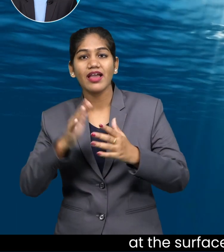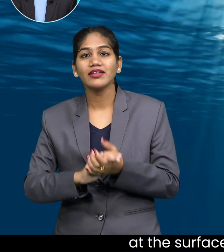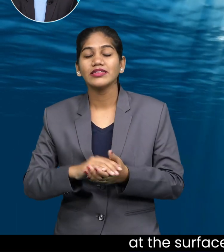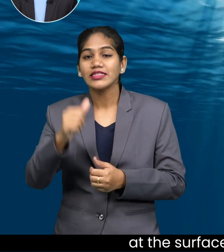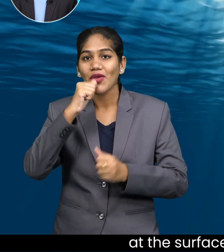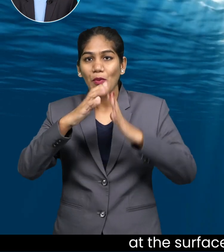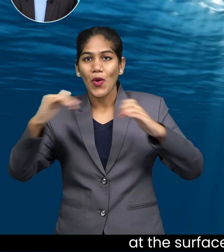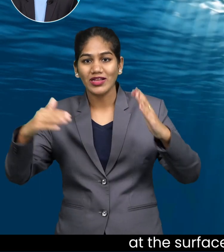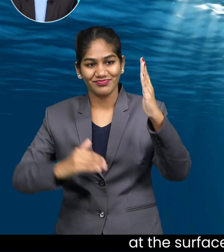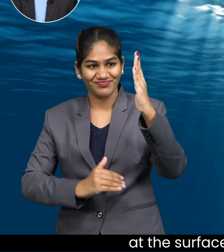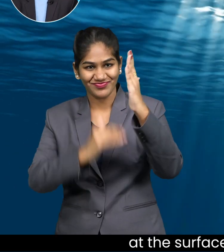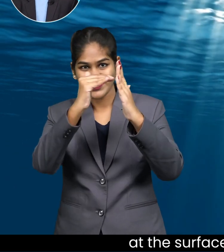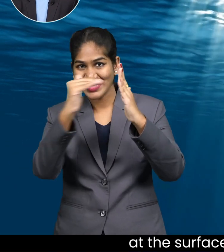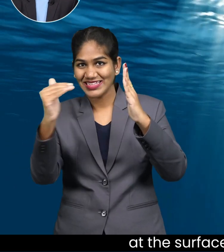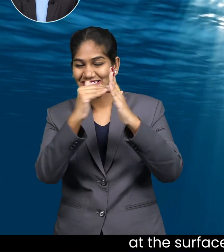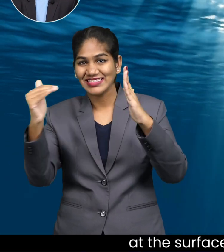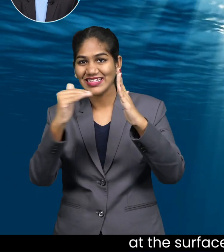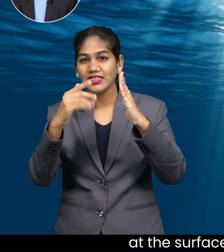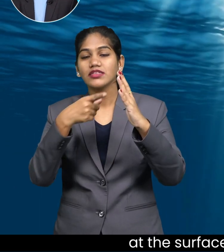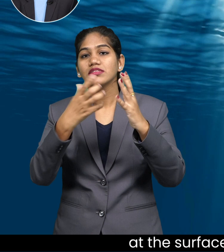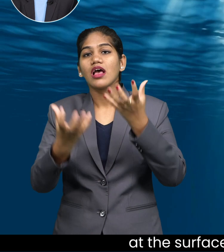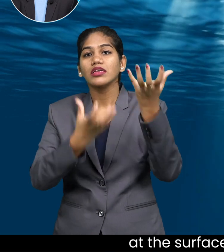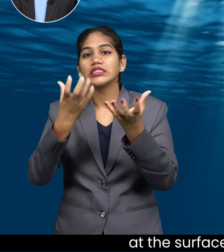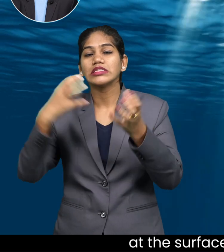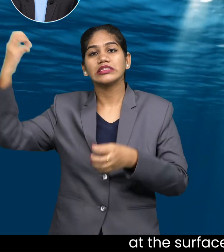the surface, which gets heated by the sun.